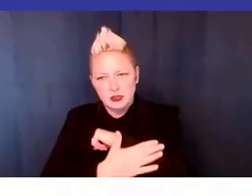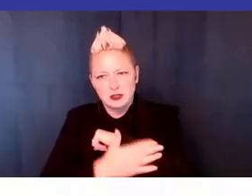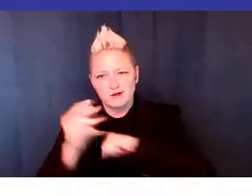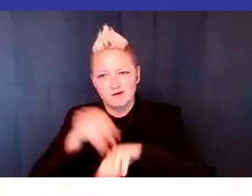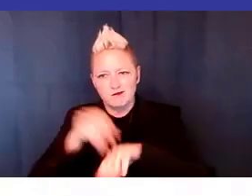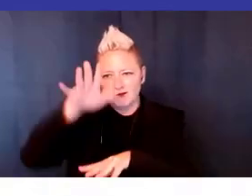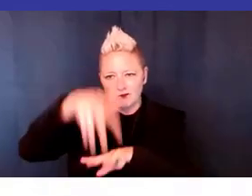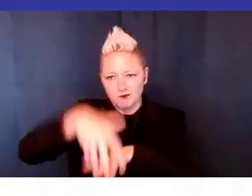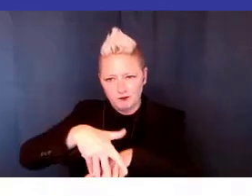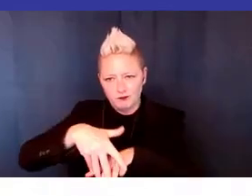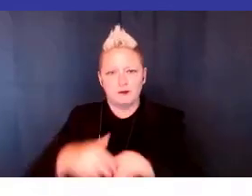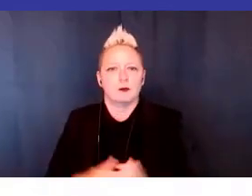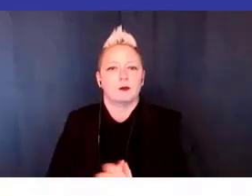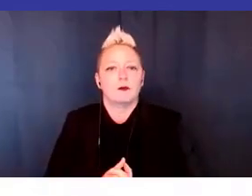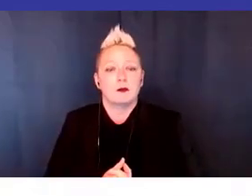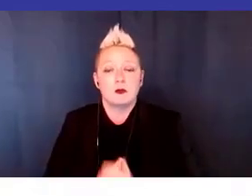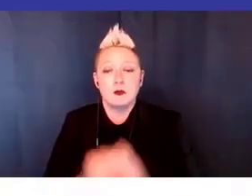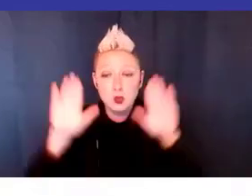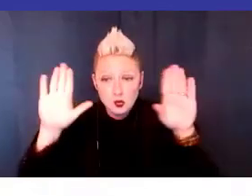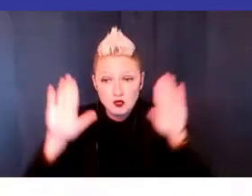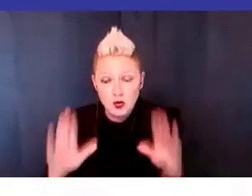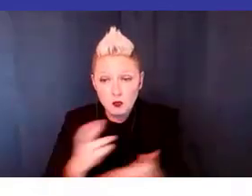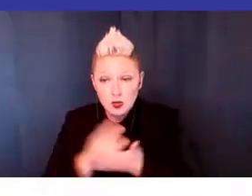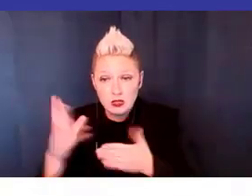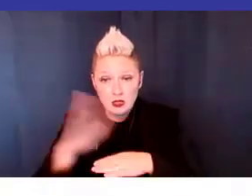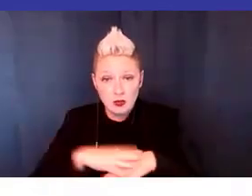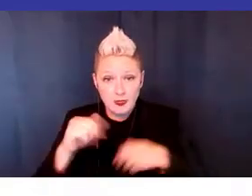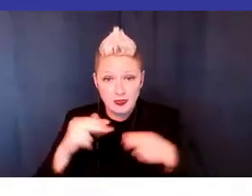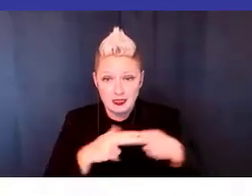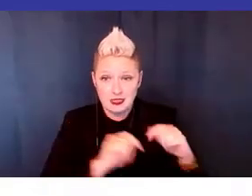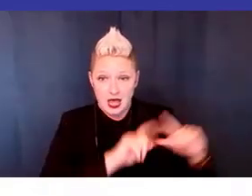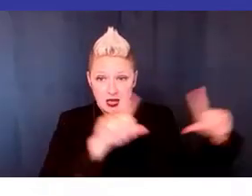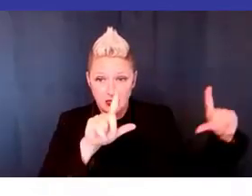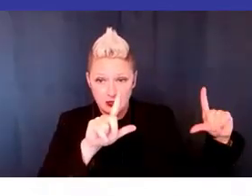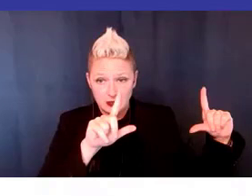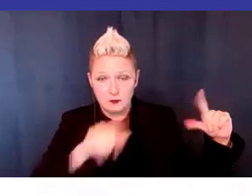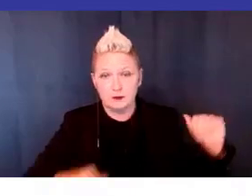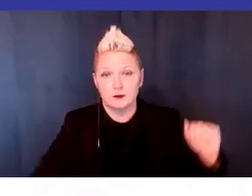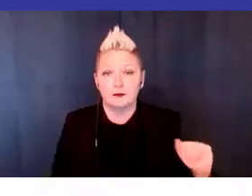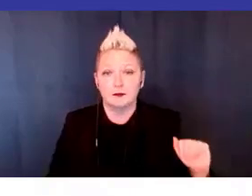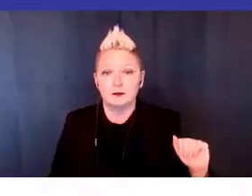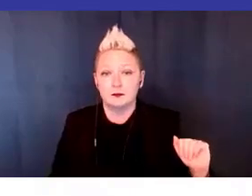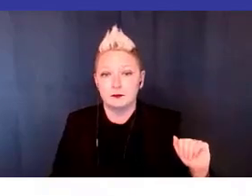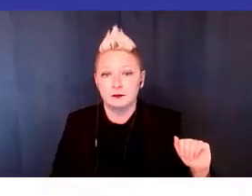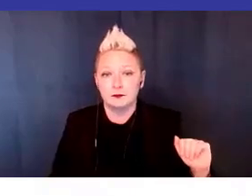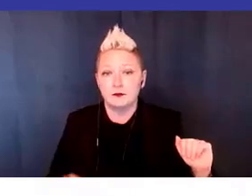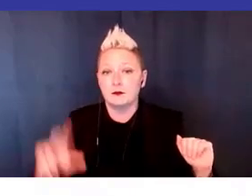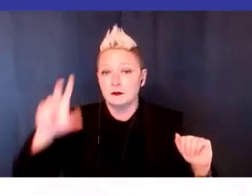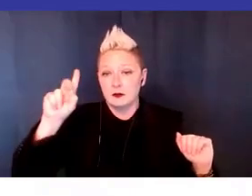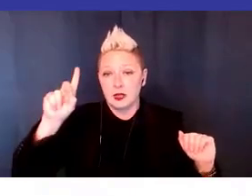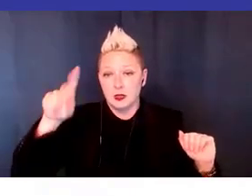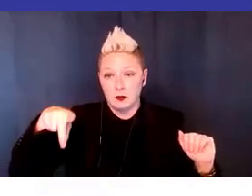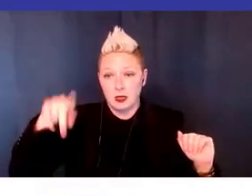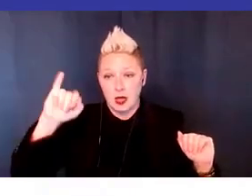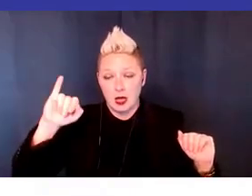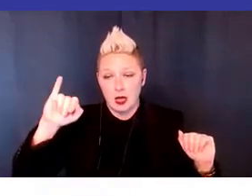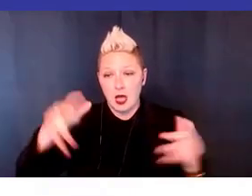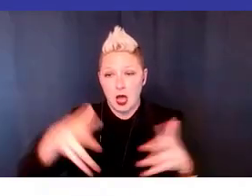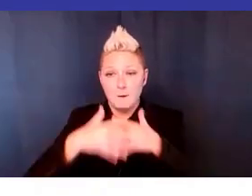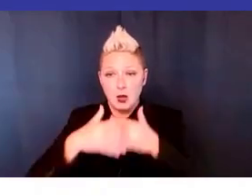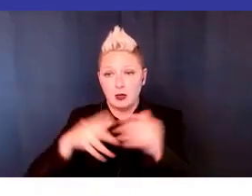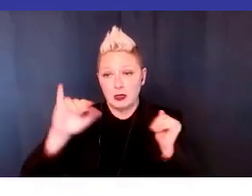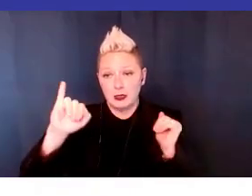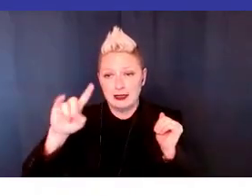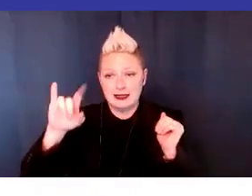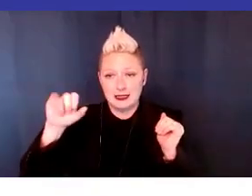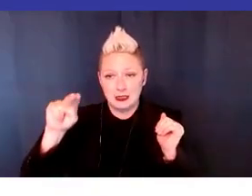There's some great resources on this slide. I want to direct folks to the DPI American Indian Studies program,